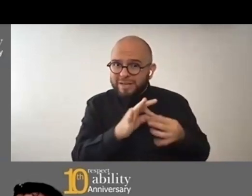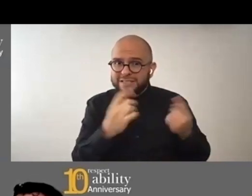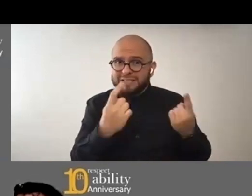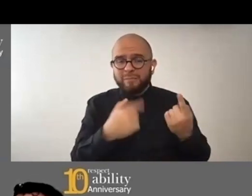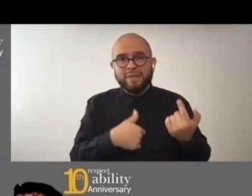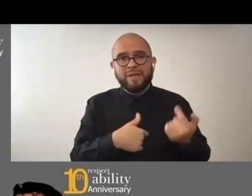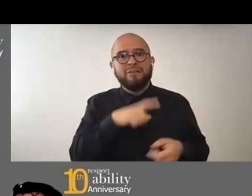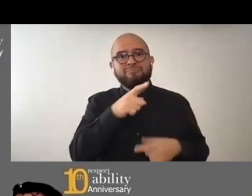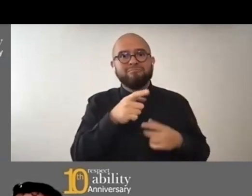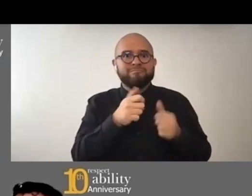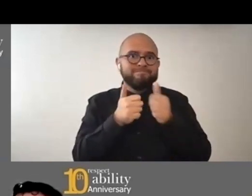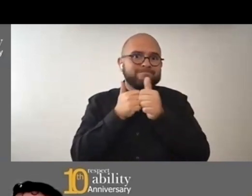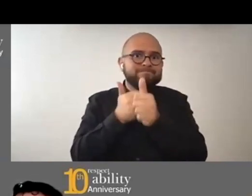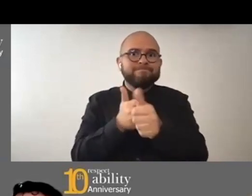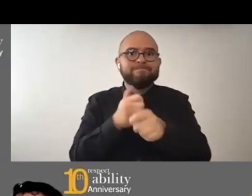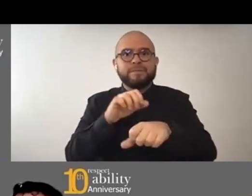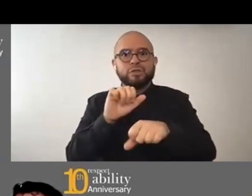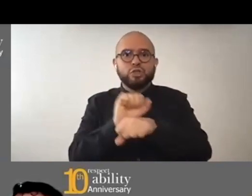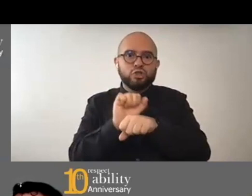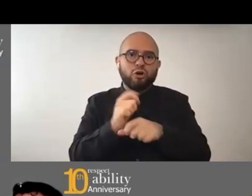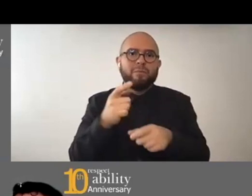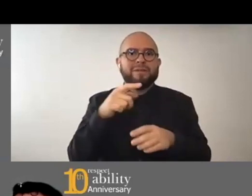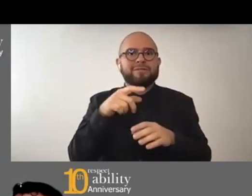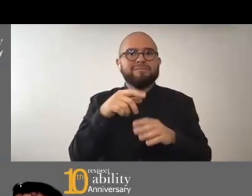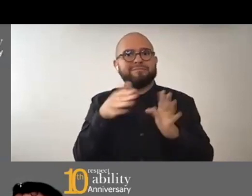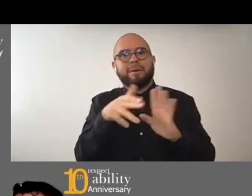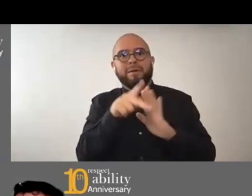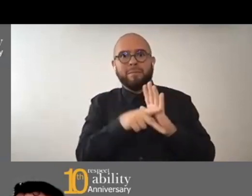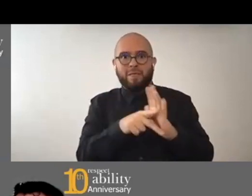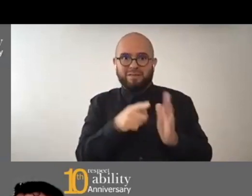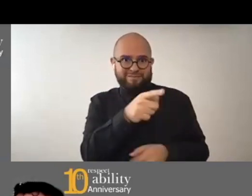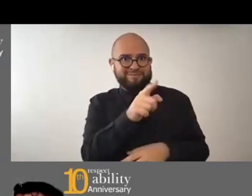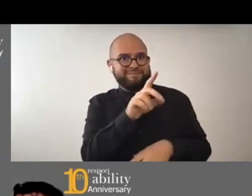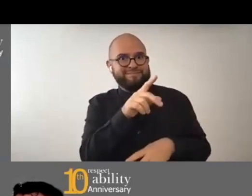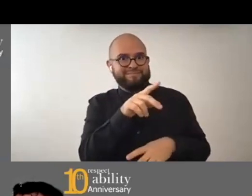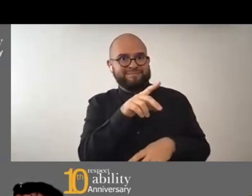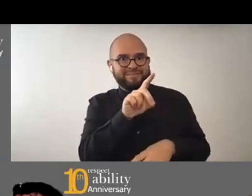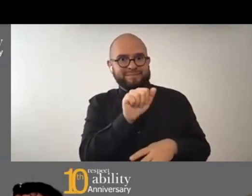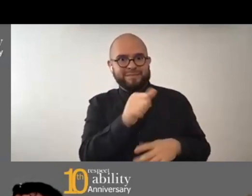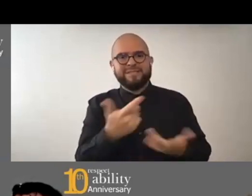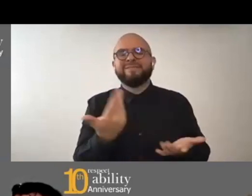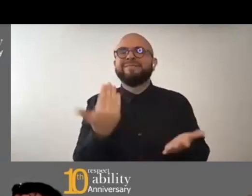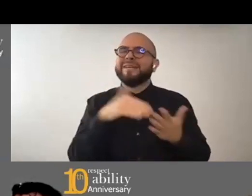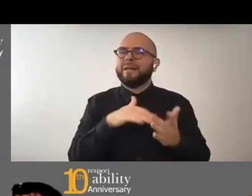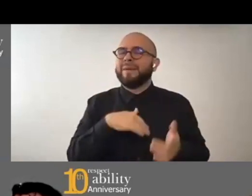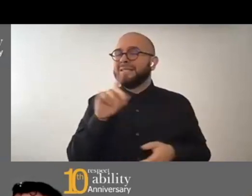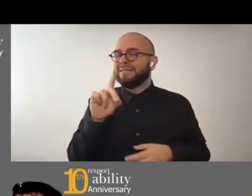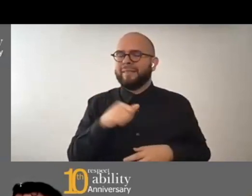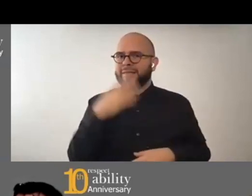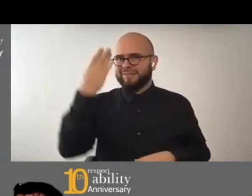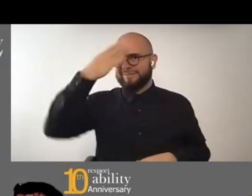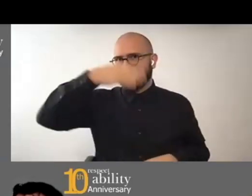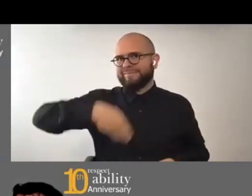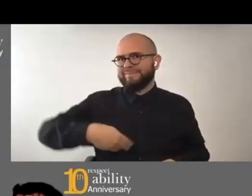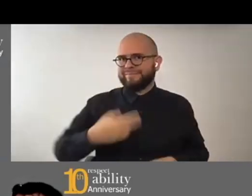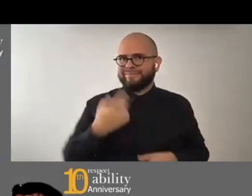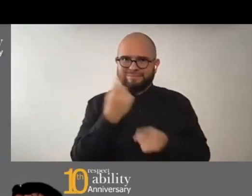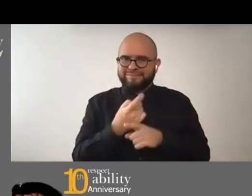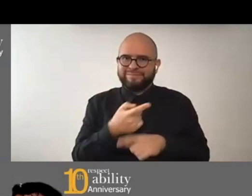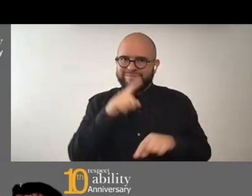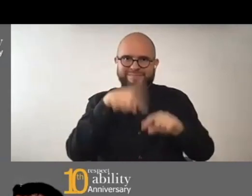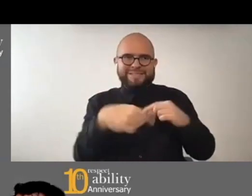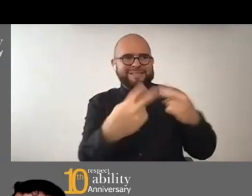disability? So for me, my disability is a non-visual disability. And so, or non-visible